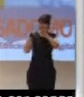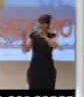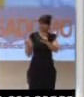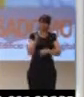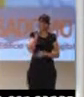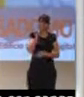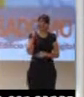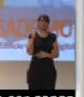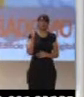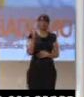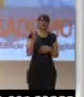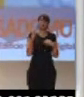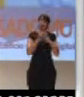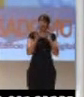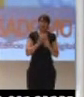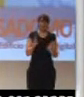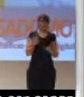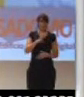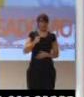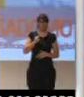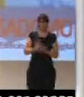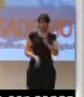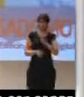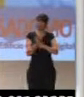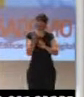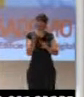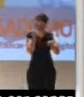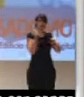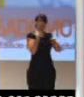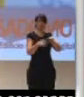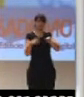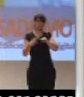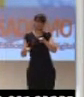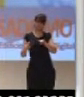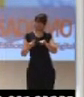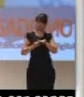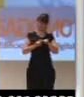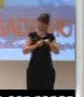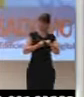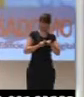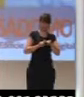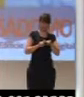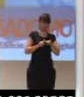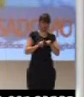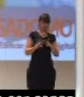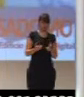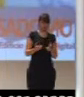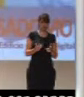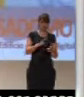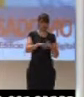INREDIS can generate different kinds of